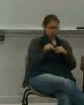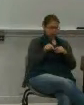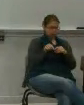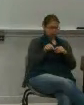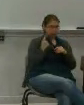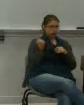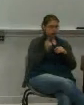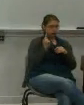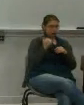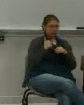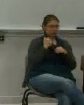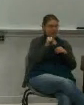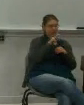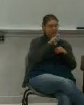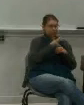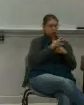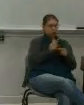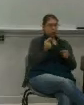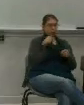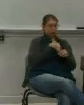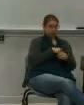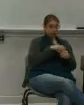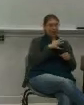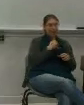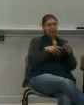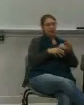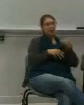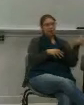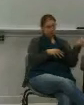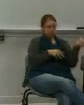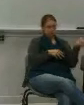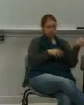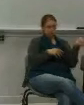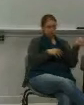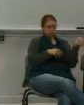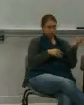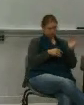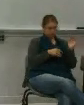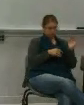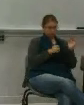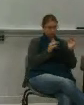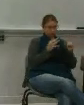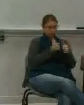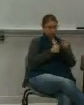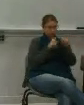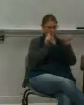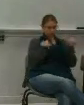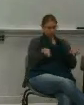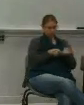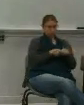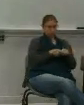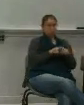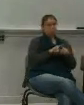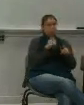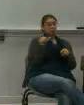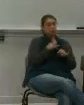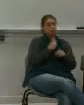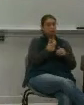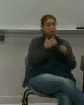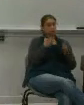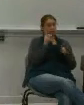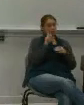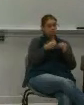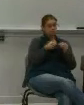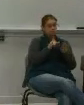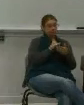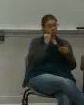and not one going out, there's something wrong. And another way to think about that is that